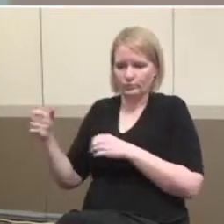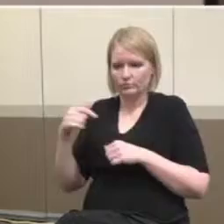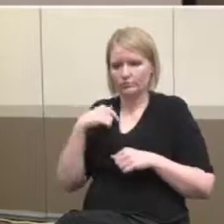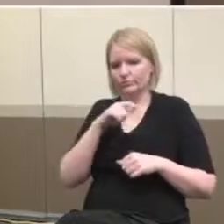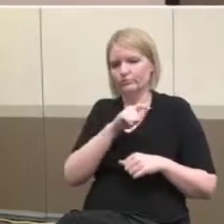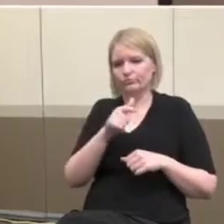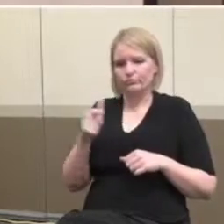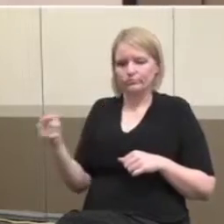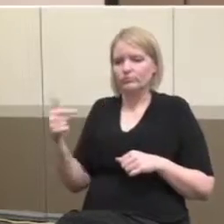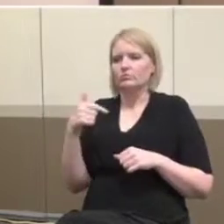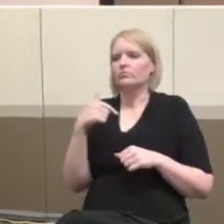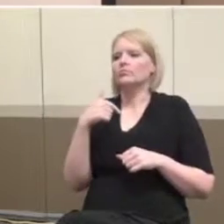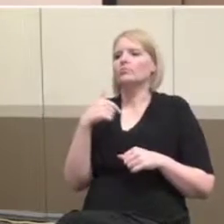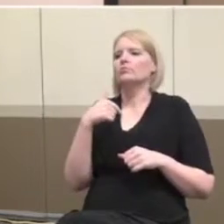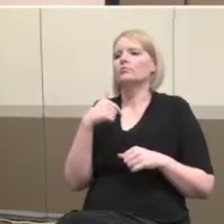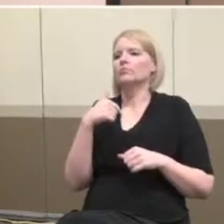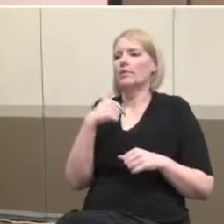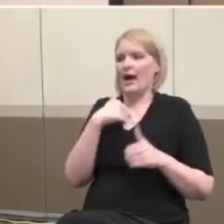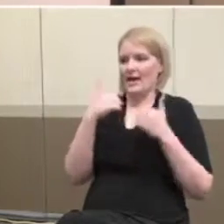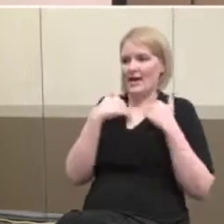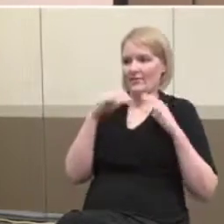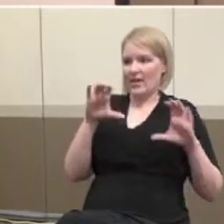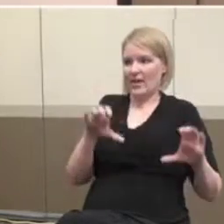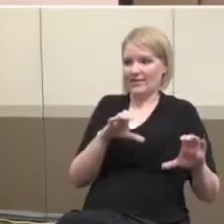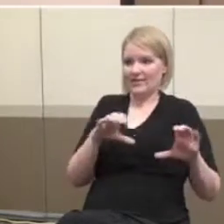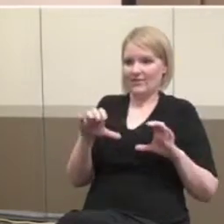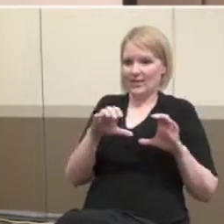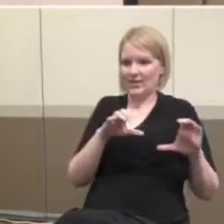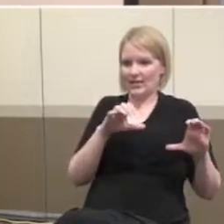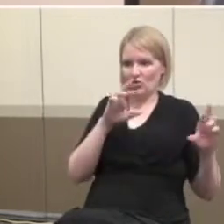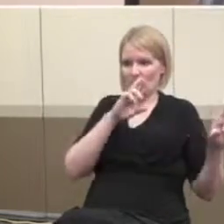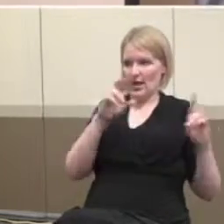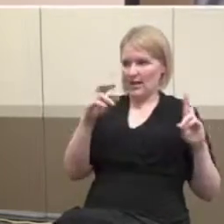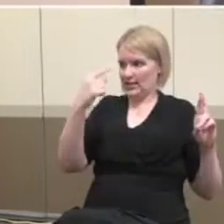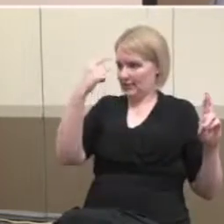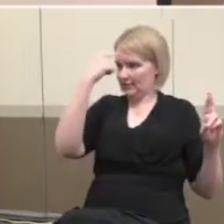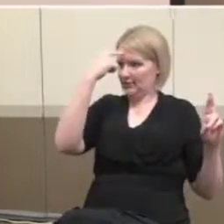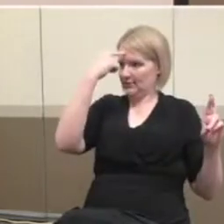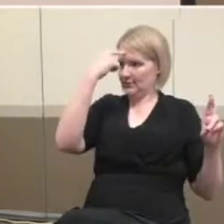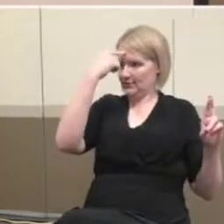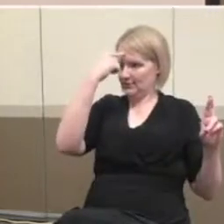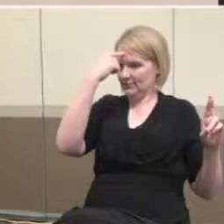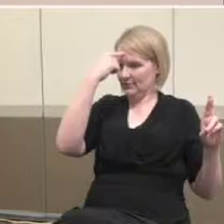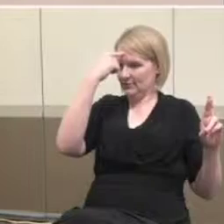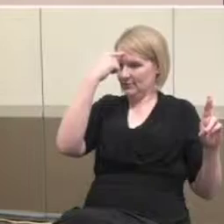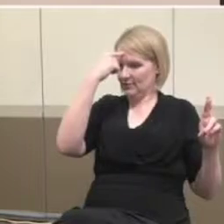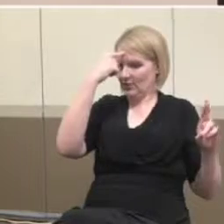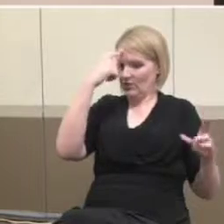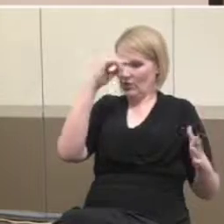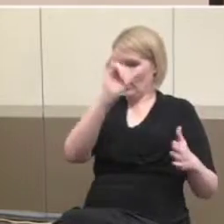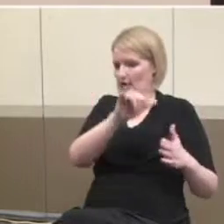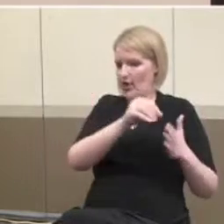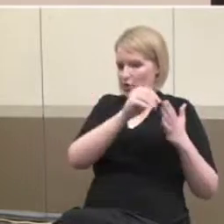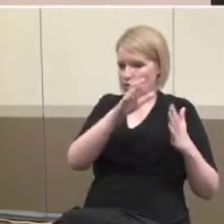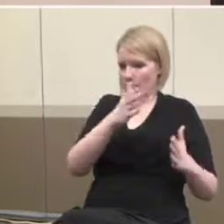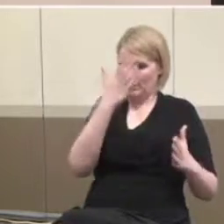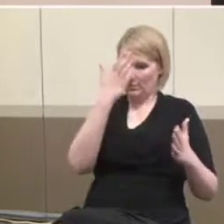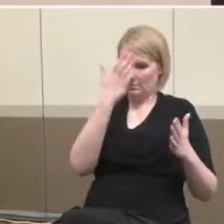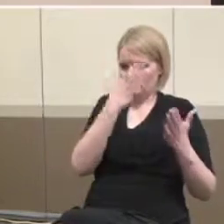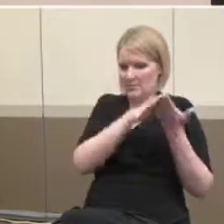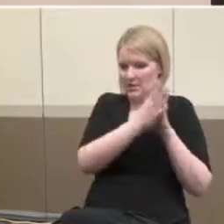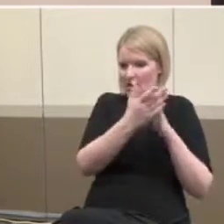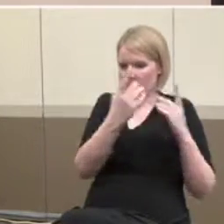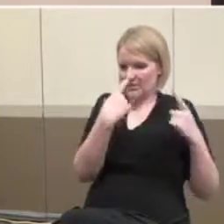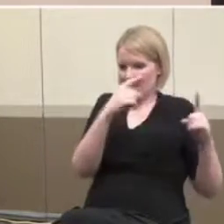who I may have an activity in mind, and I really need to know that for that student to be successful and to